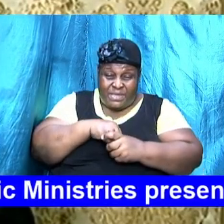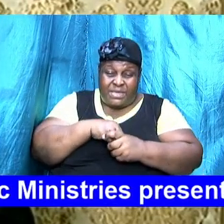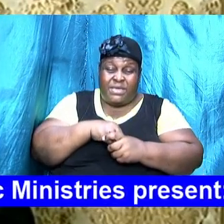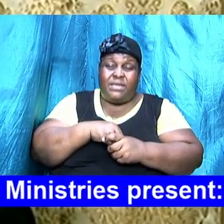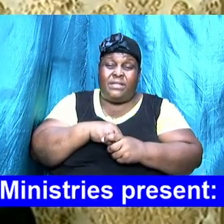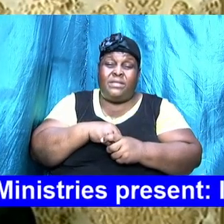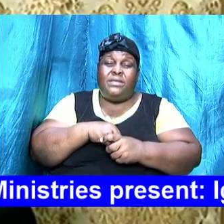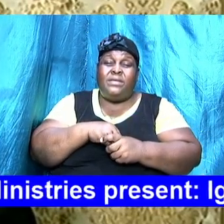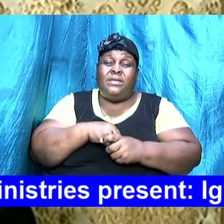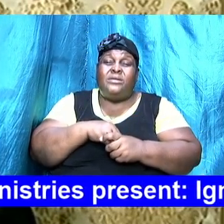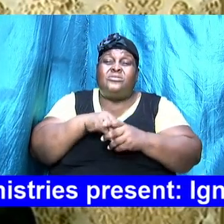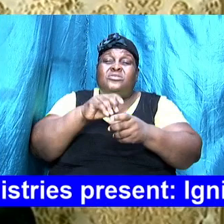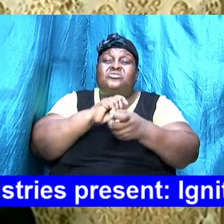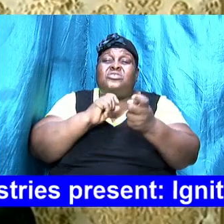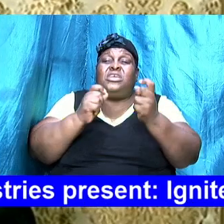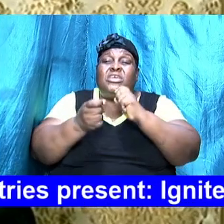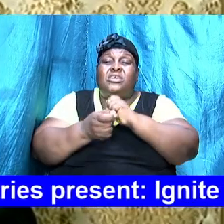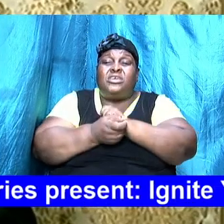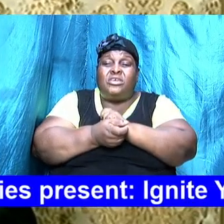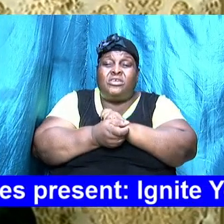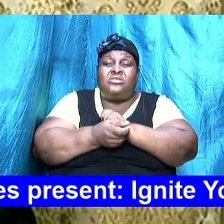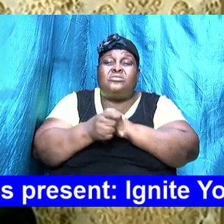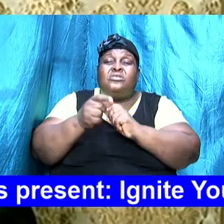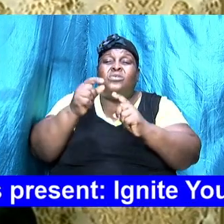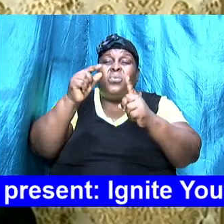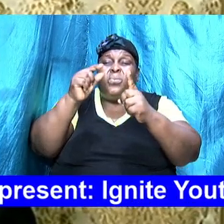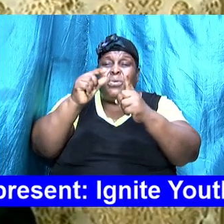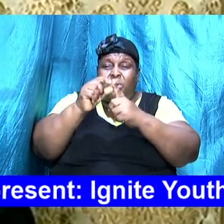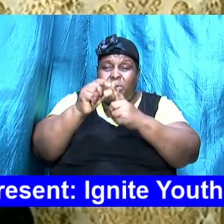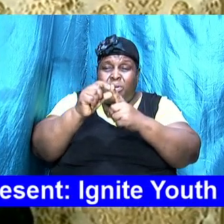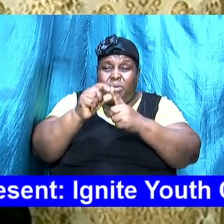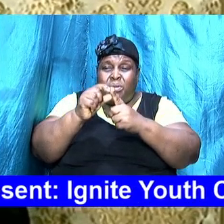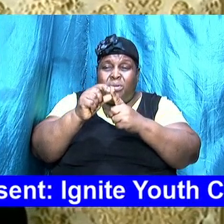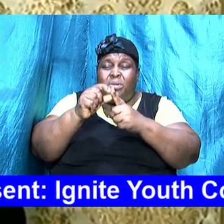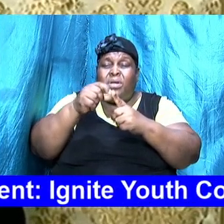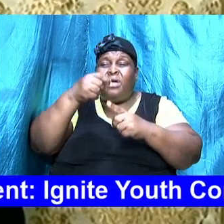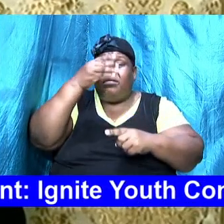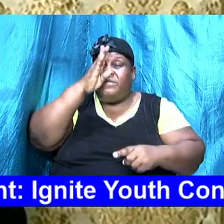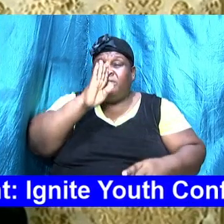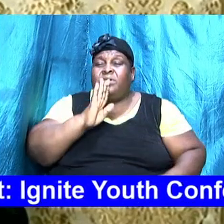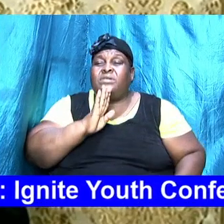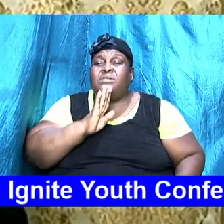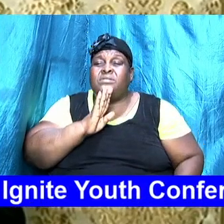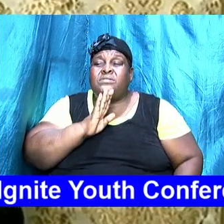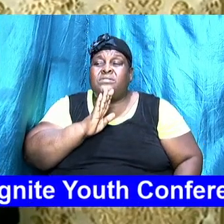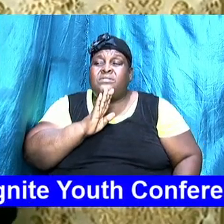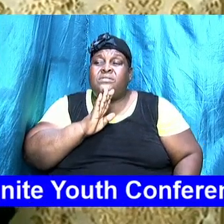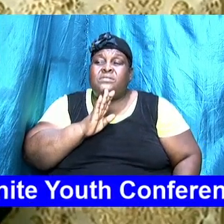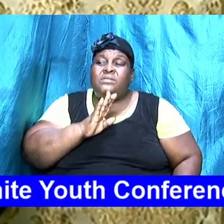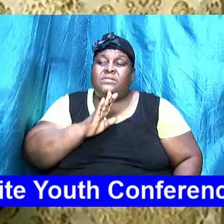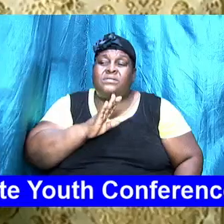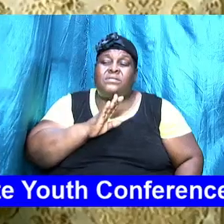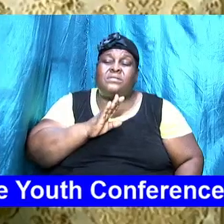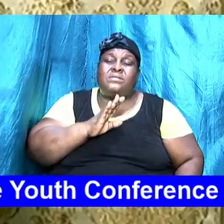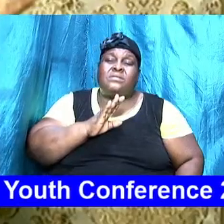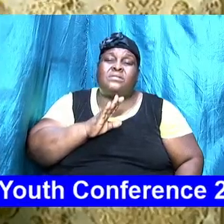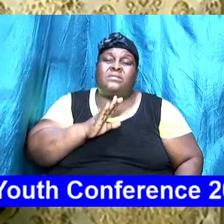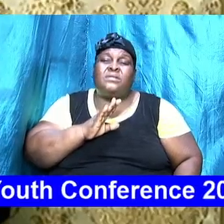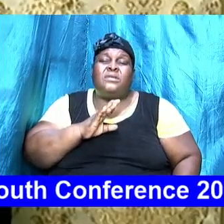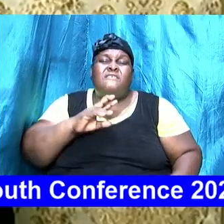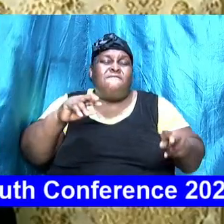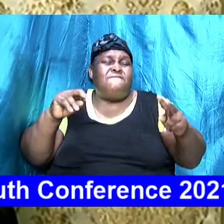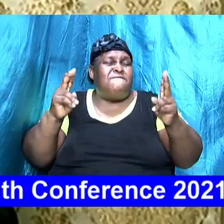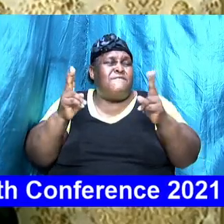conformity to the words of Almighty God. Very, very,